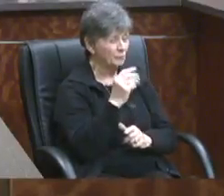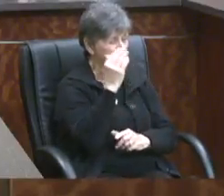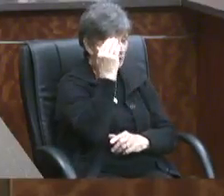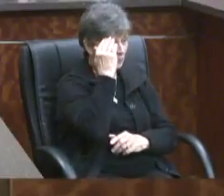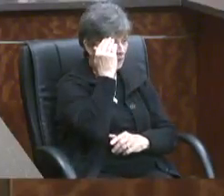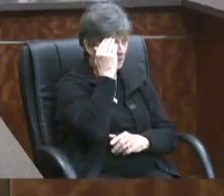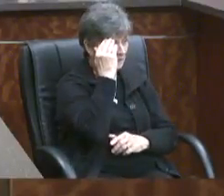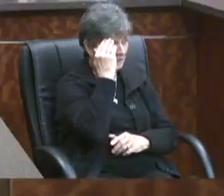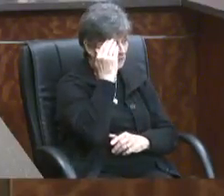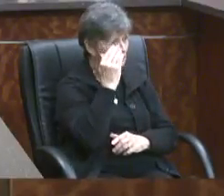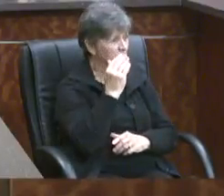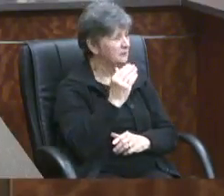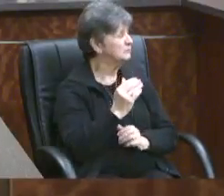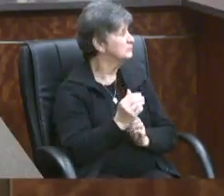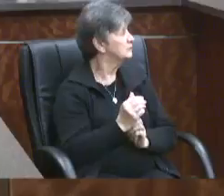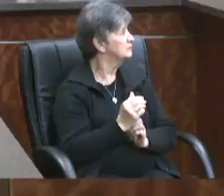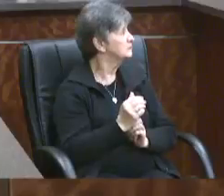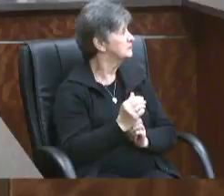recognition of Mr. Flemion.